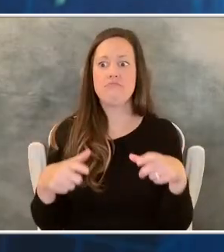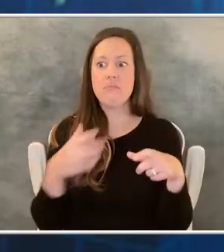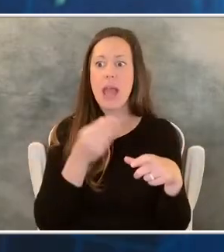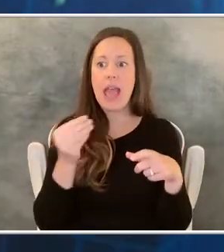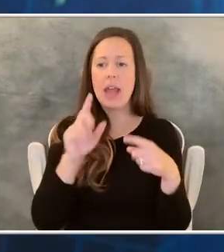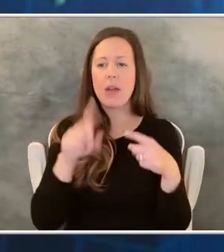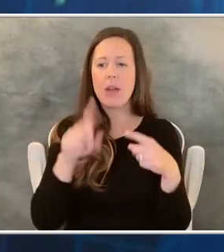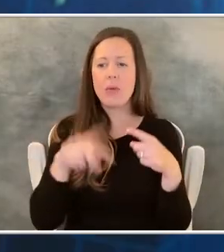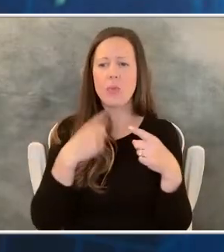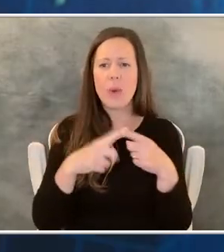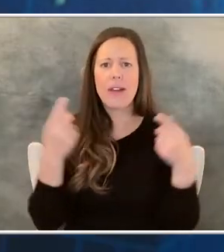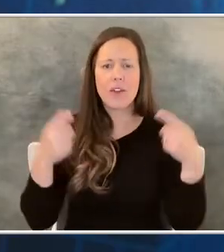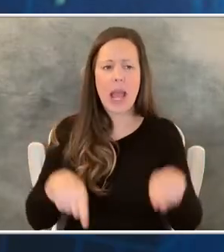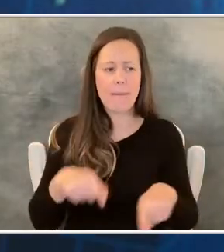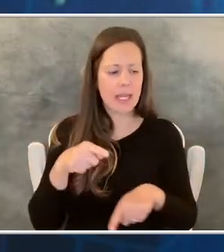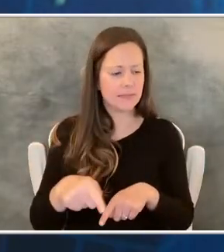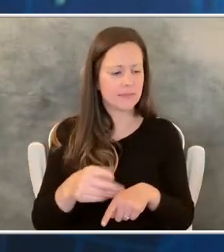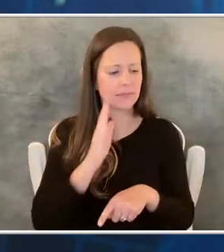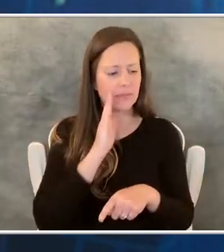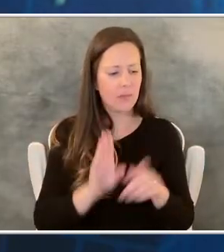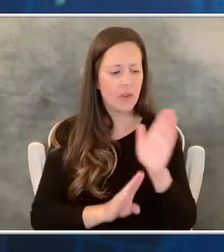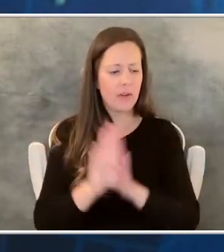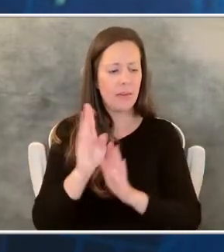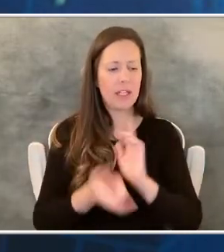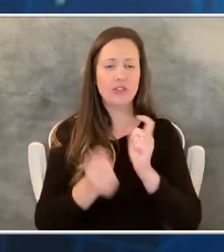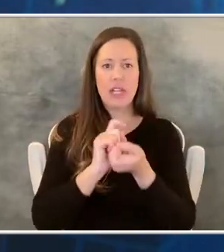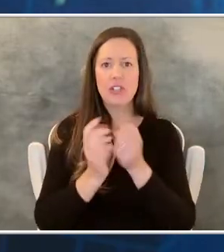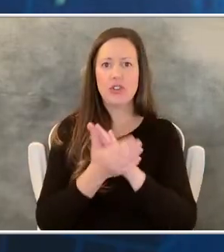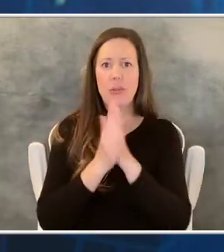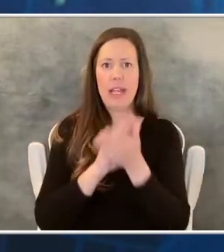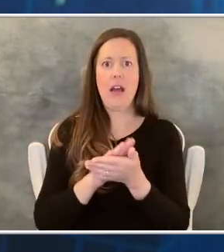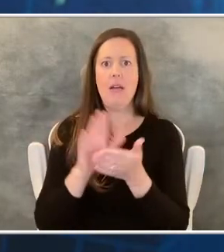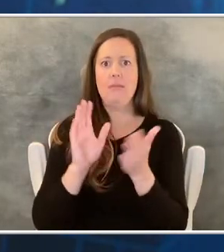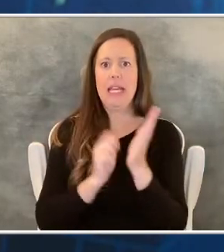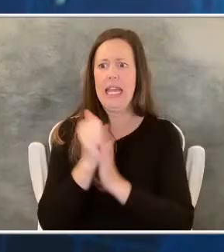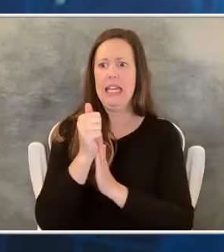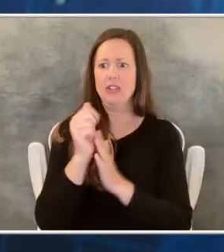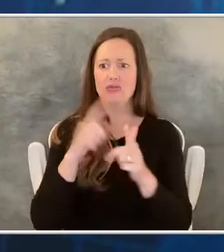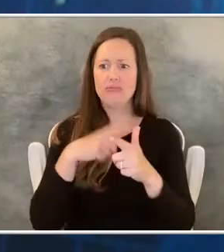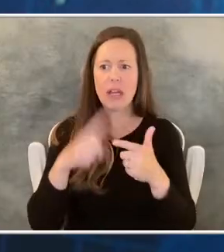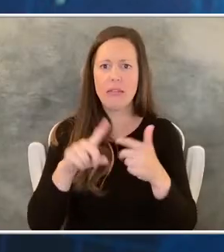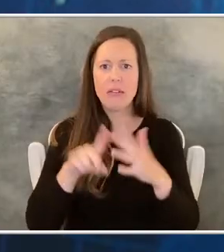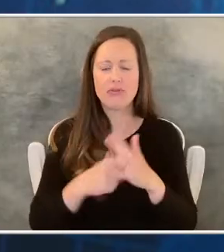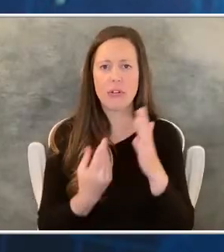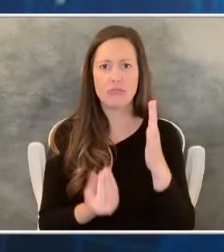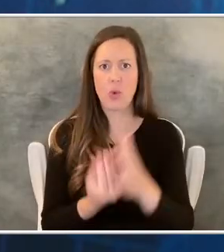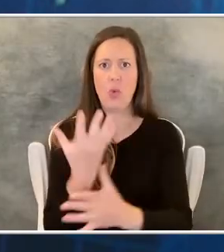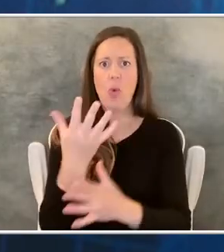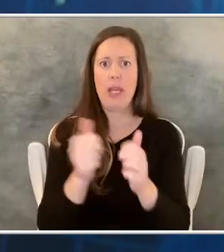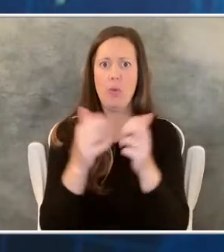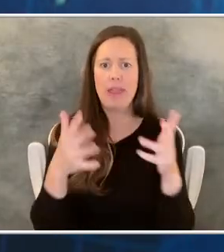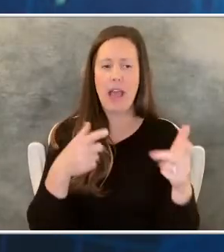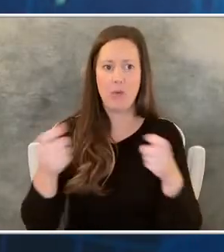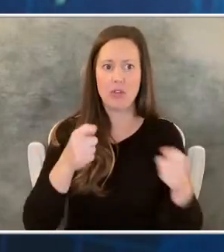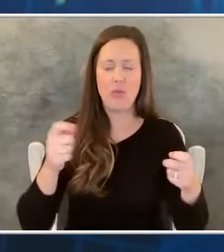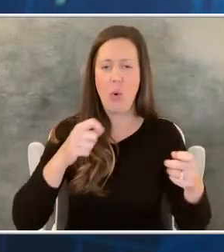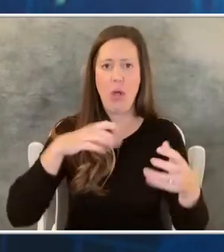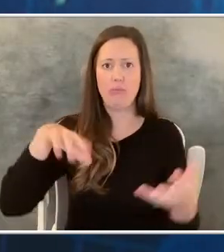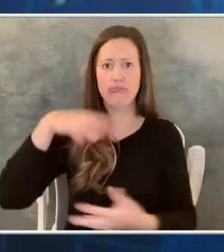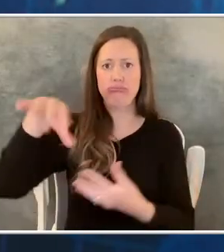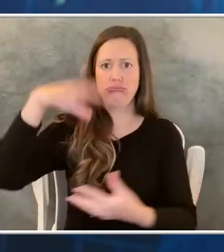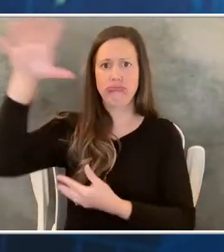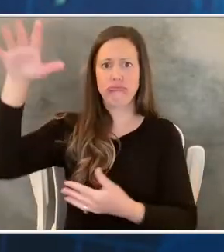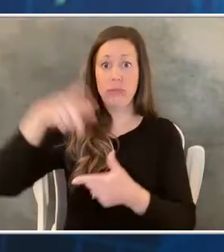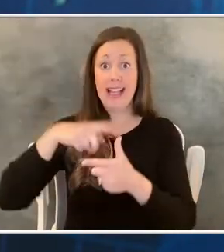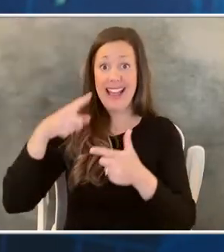develops into a cancer, and then it starts growing without any control, and it crowds out all the